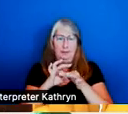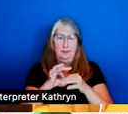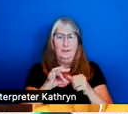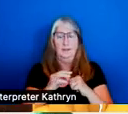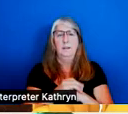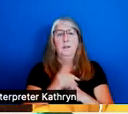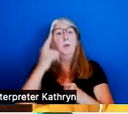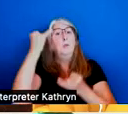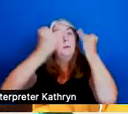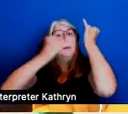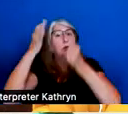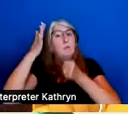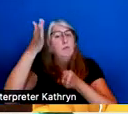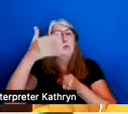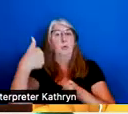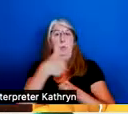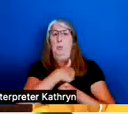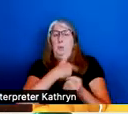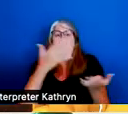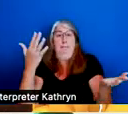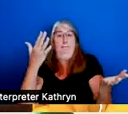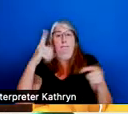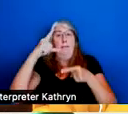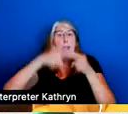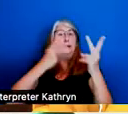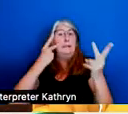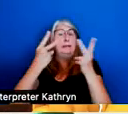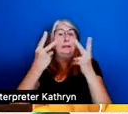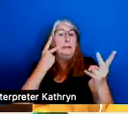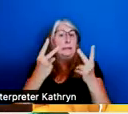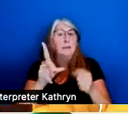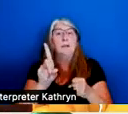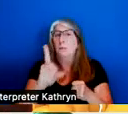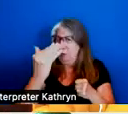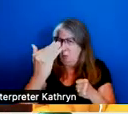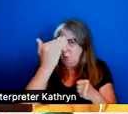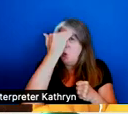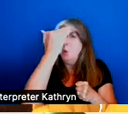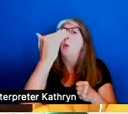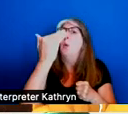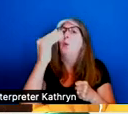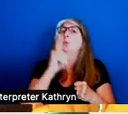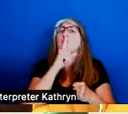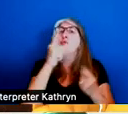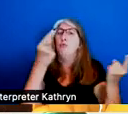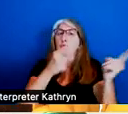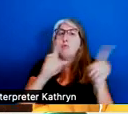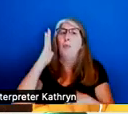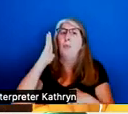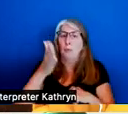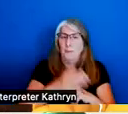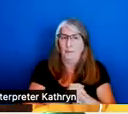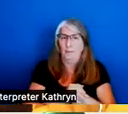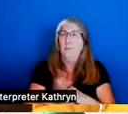to imagine a future that we may not see, but know to be true.